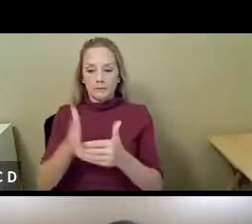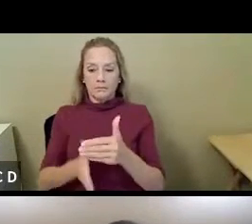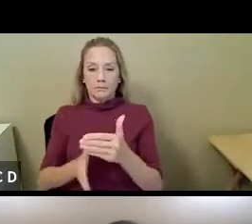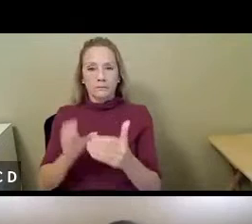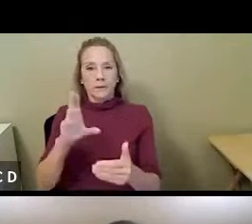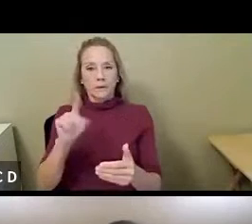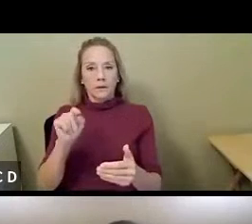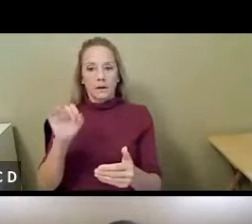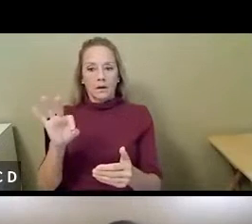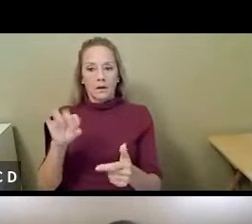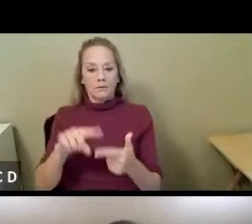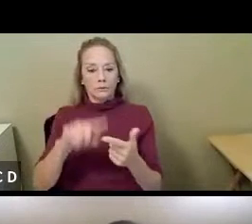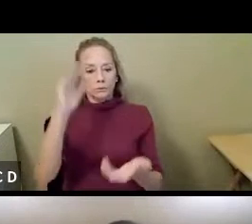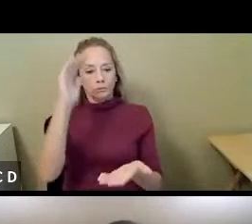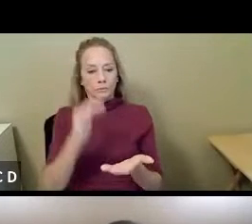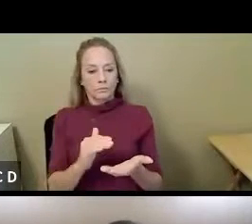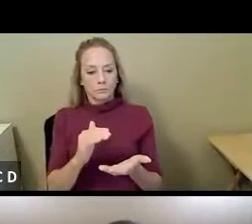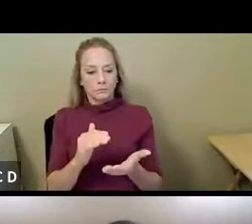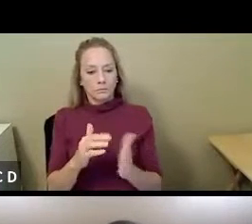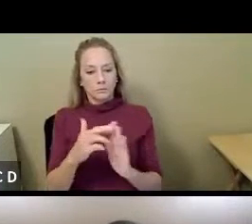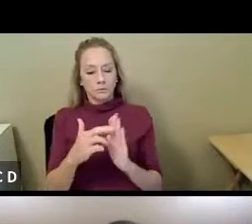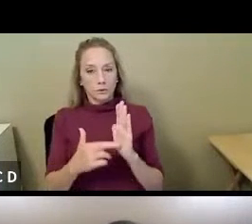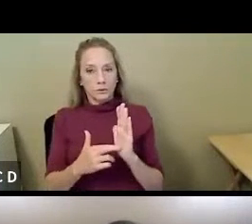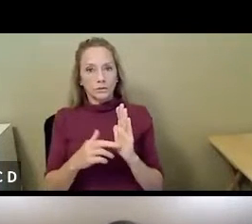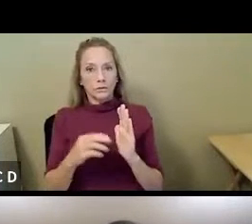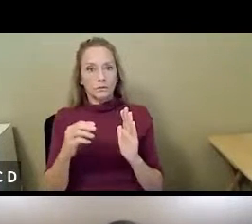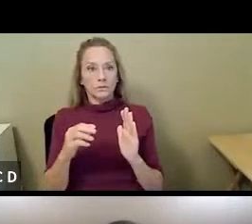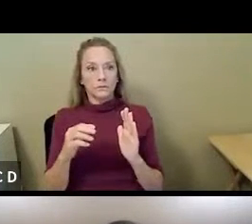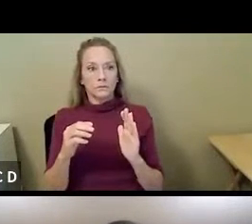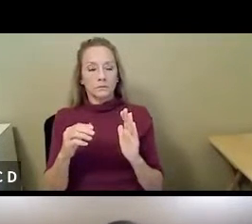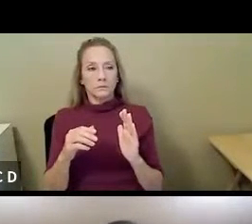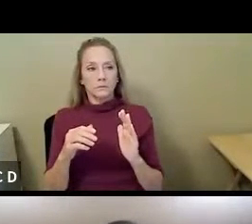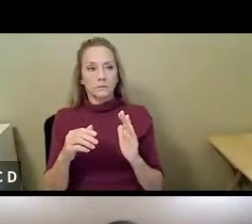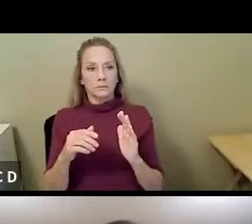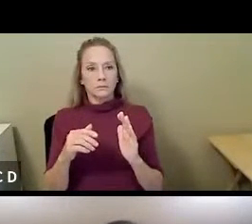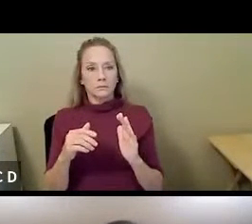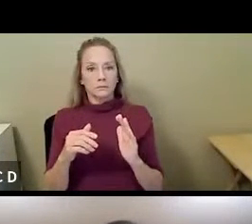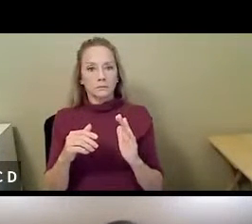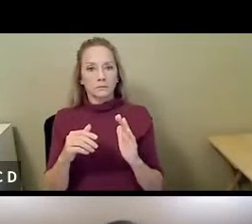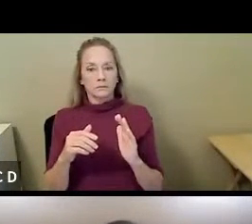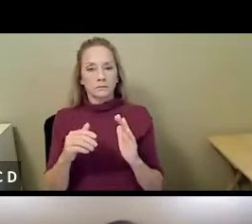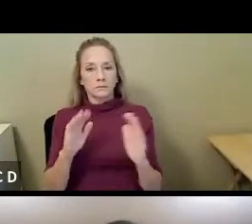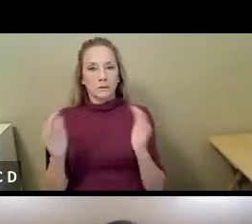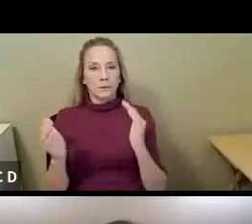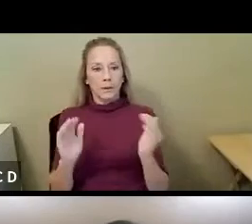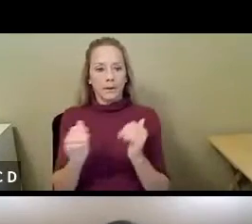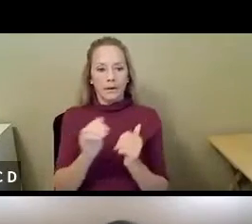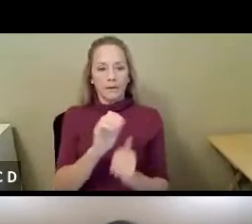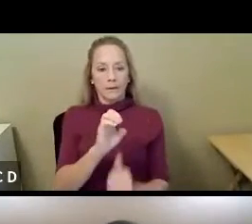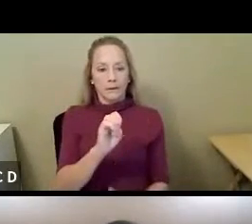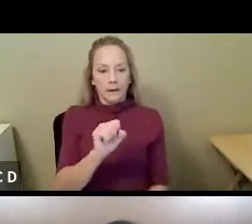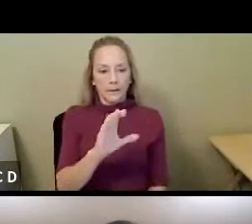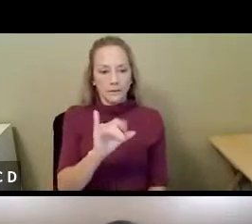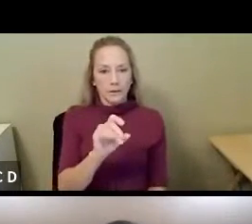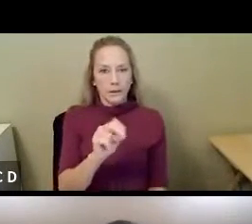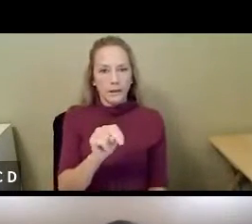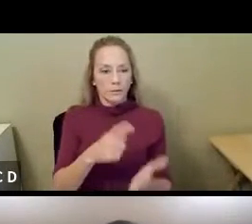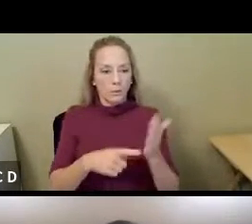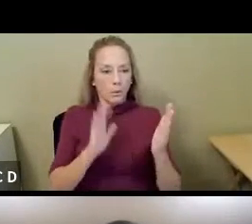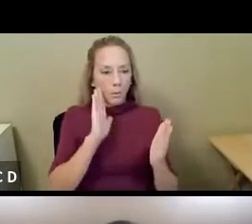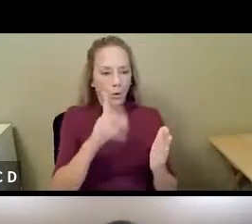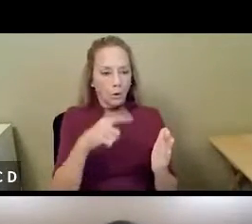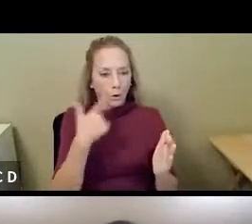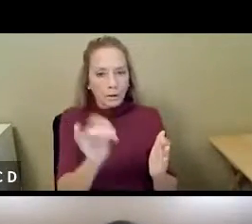loosen restrictions, as opposed to this much bigger question about escalation and what would that even look like. And